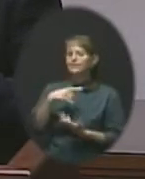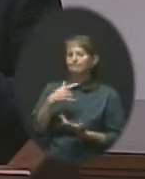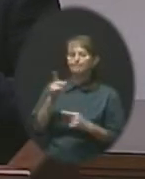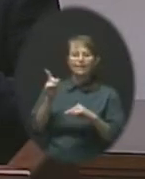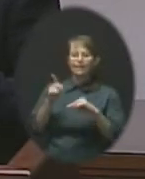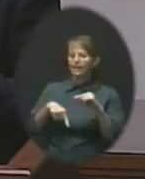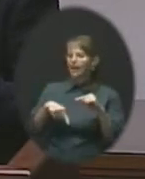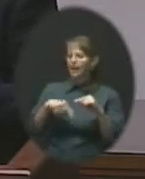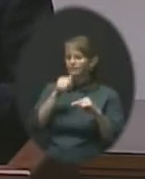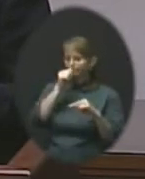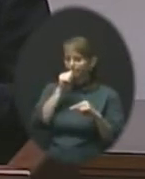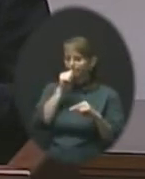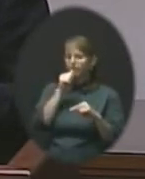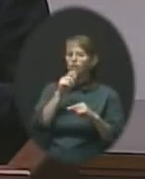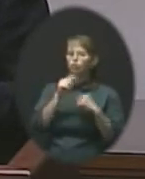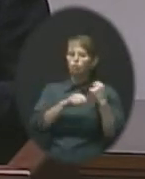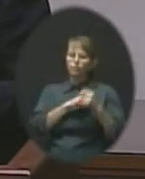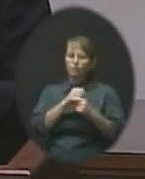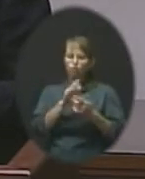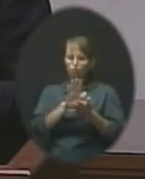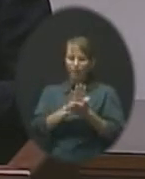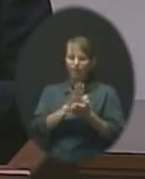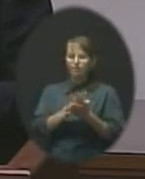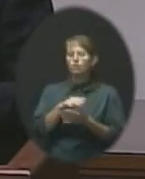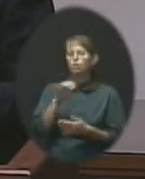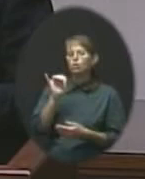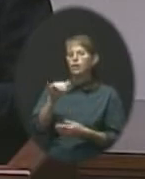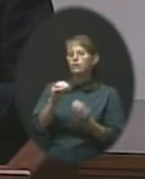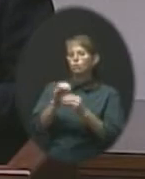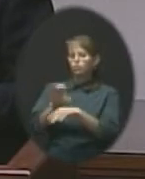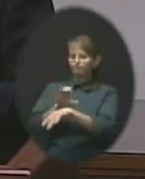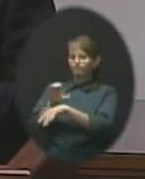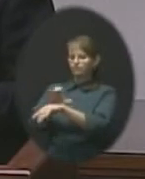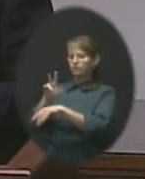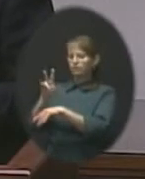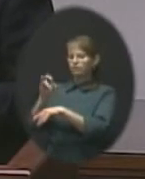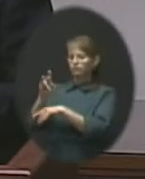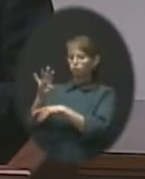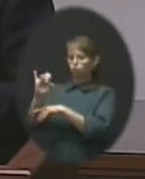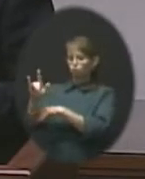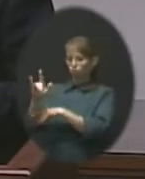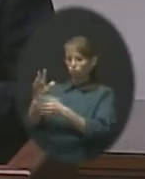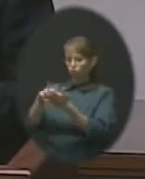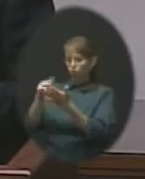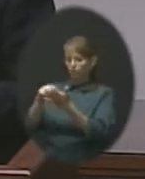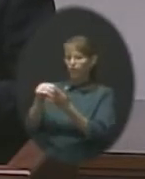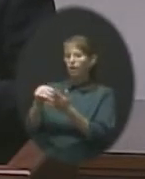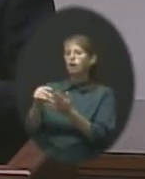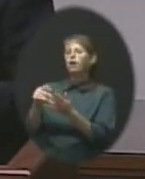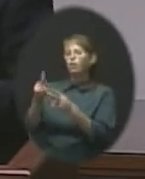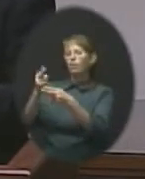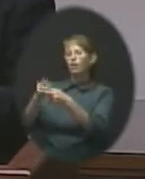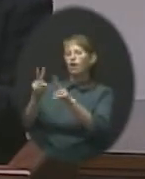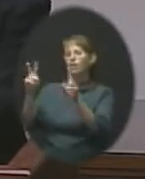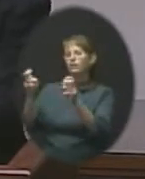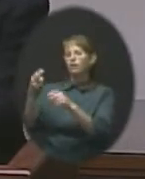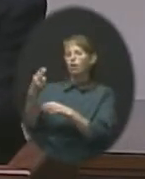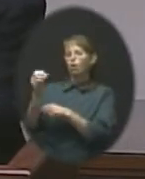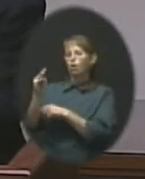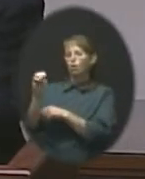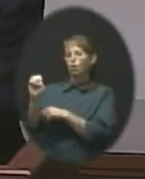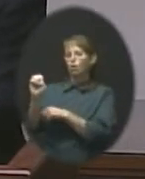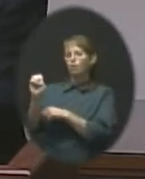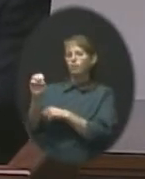might be virtual learning. It's our students we've typically in the past called homebound instruction. It's not that they need to be at